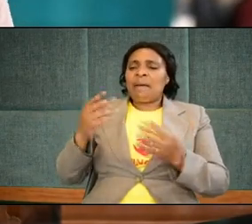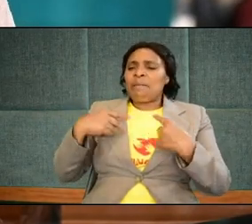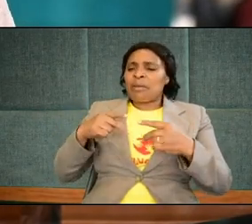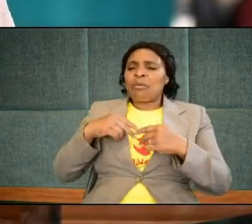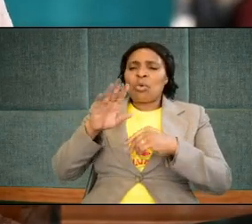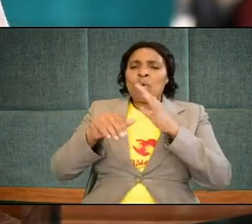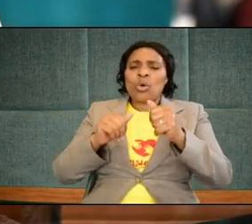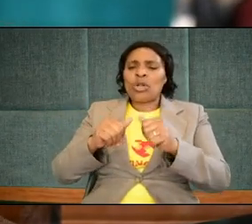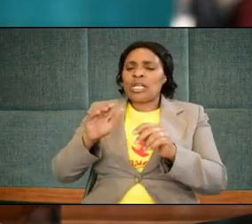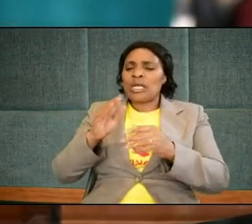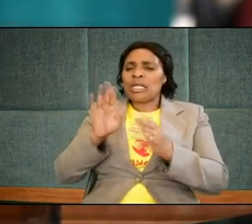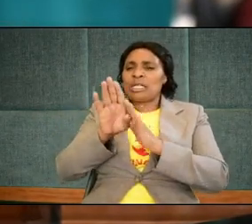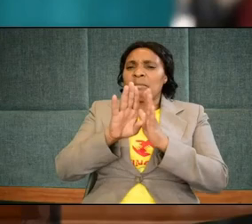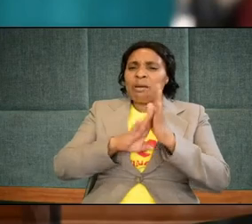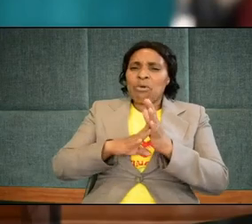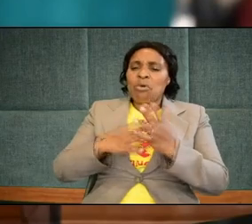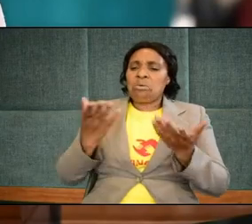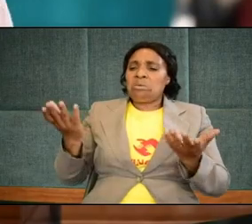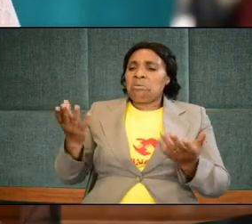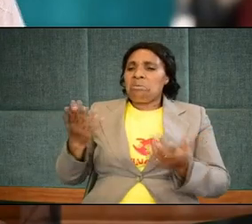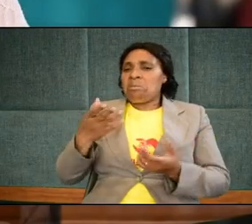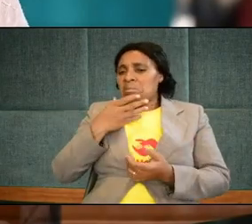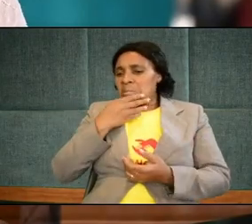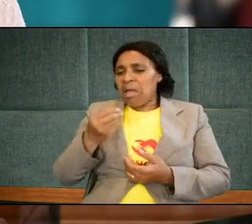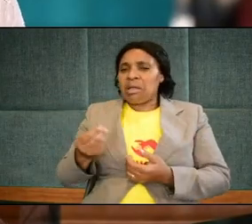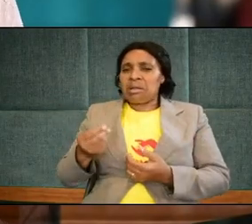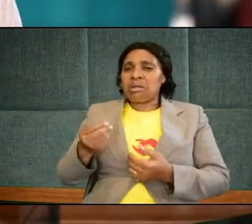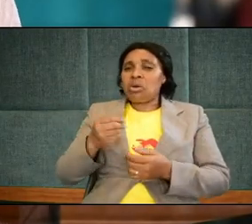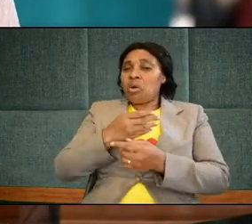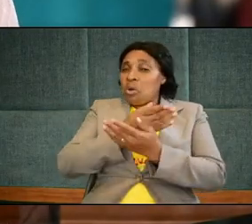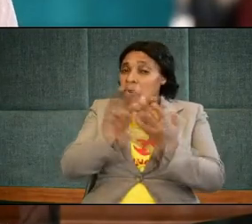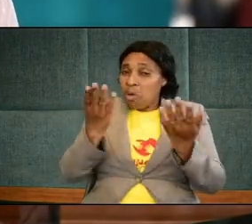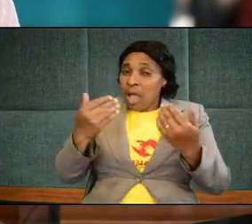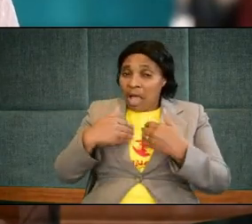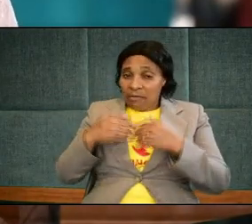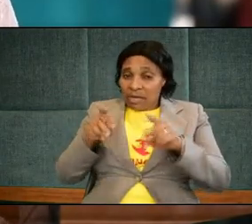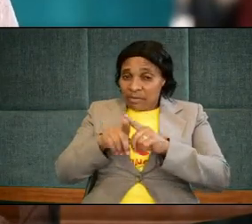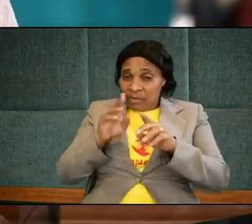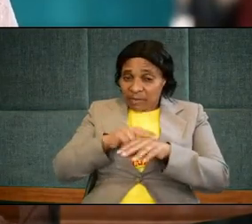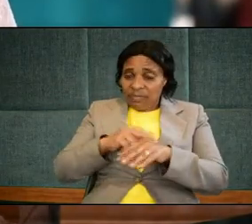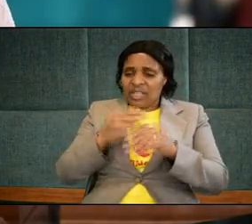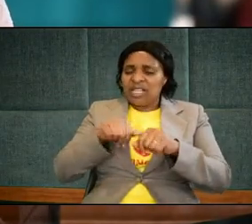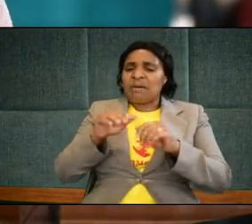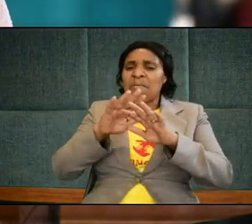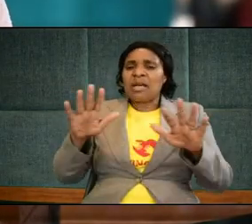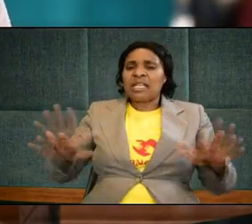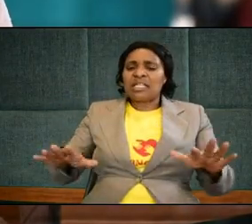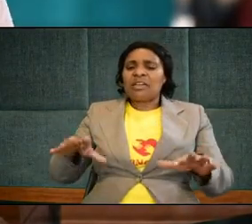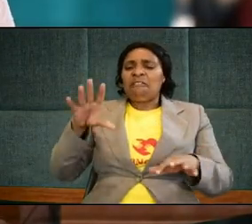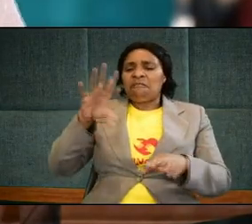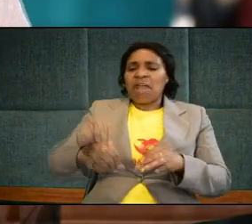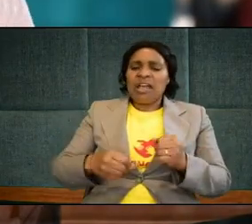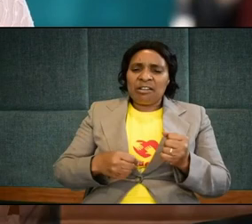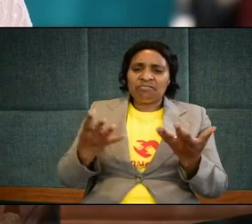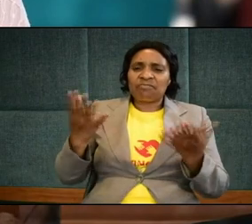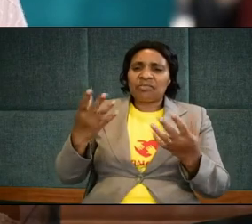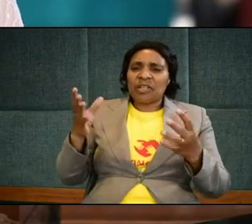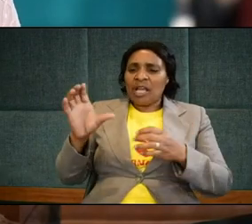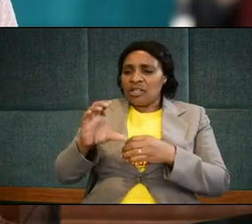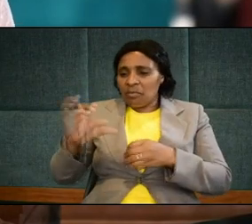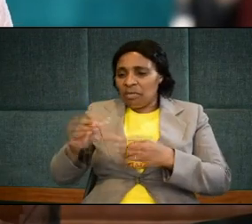In your own neighborhoods, do you have such a name? At the outdoor market, Ramos would find vendors and start selling to